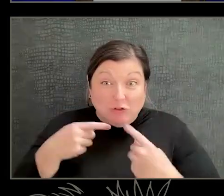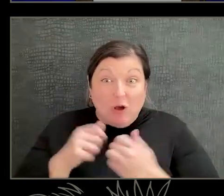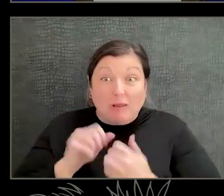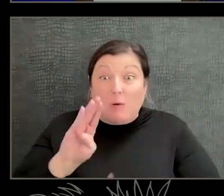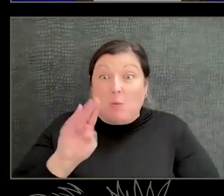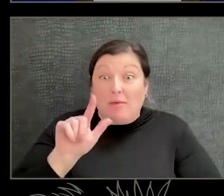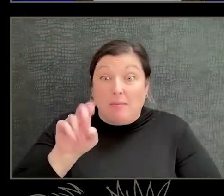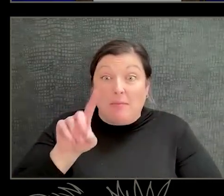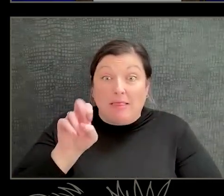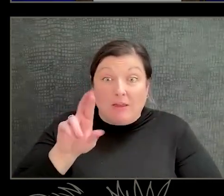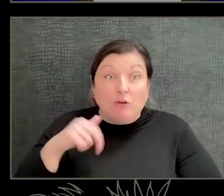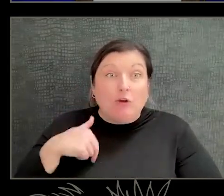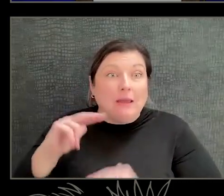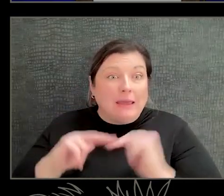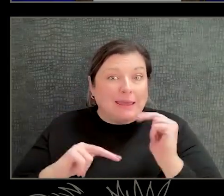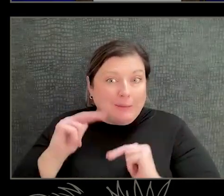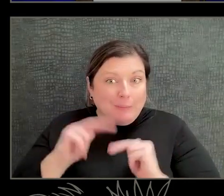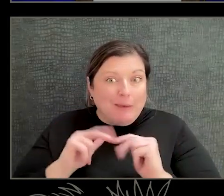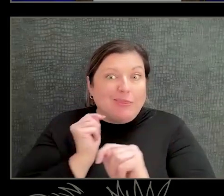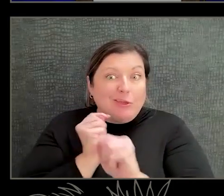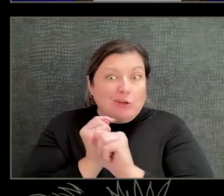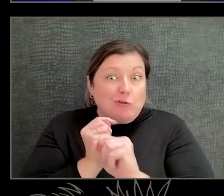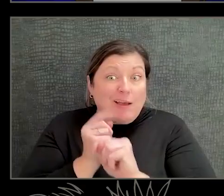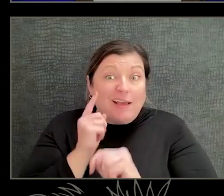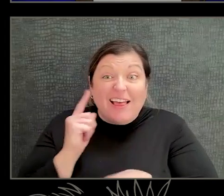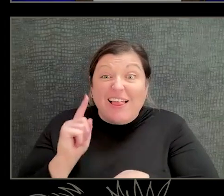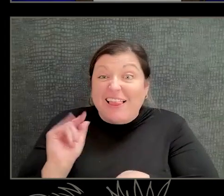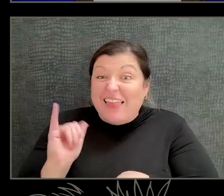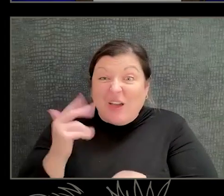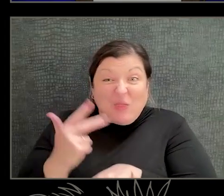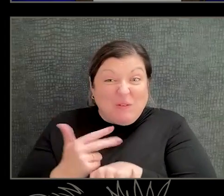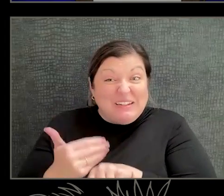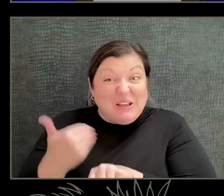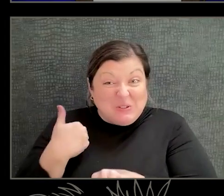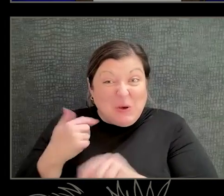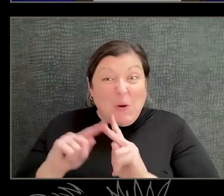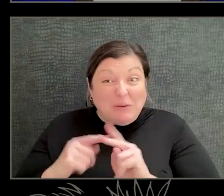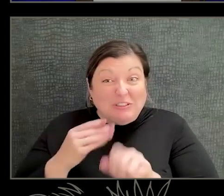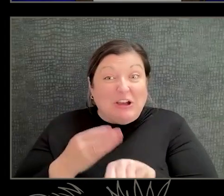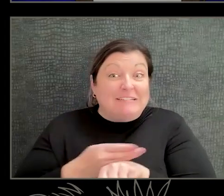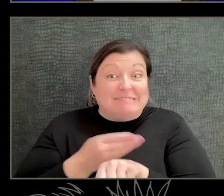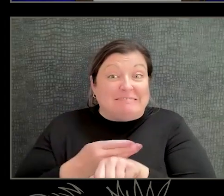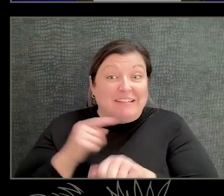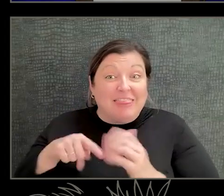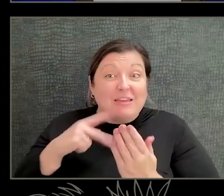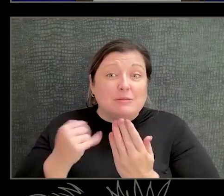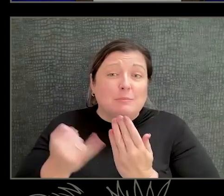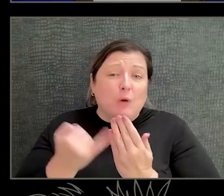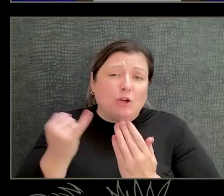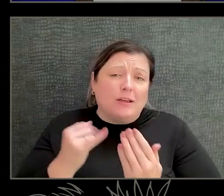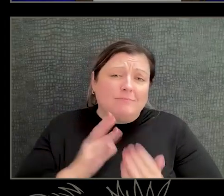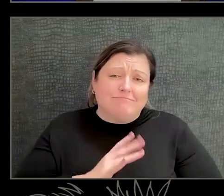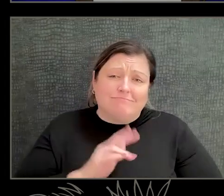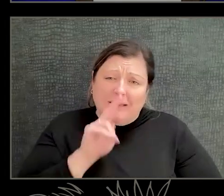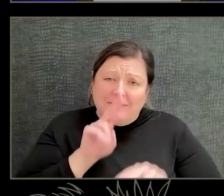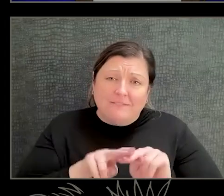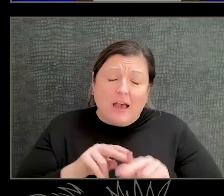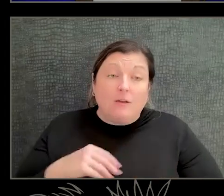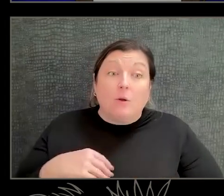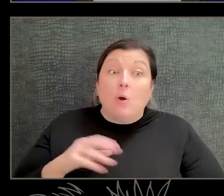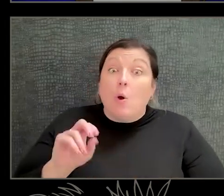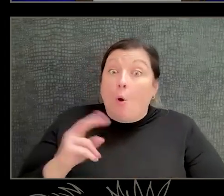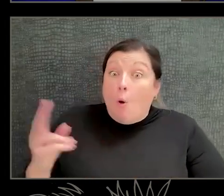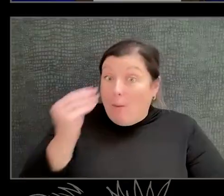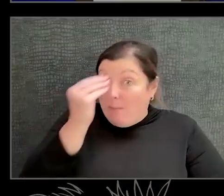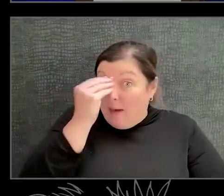the track. This was like 3 days ago we started the project, so it was really fun. Oh, by the way, a